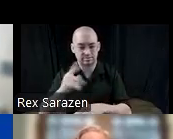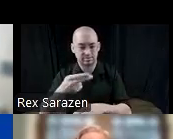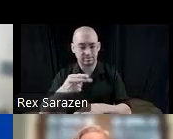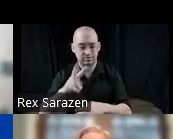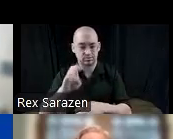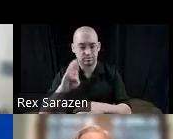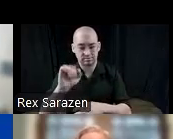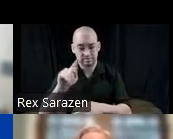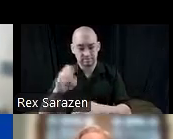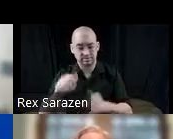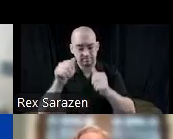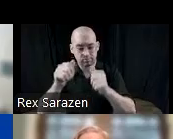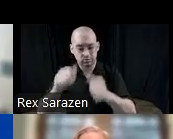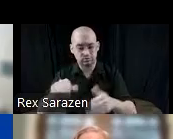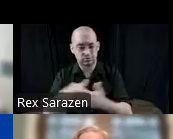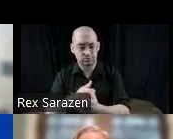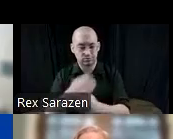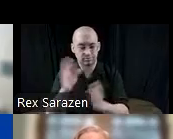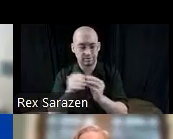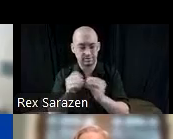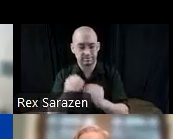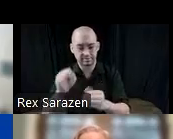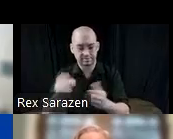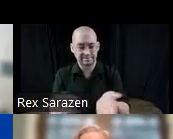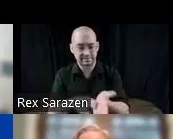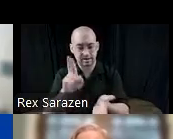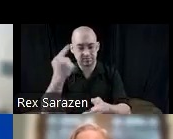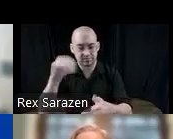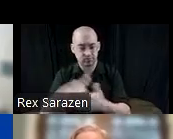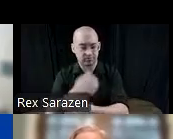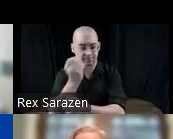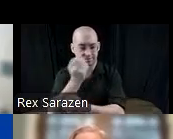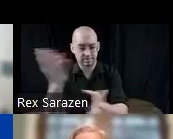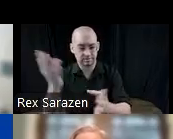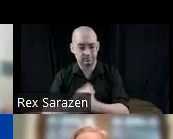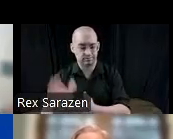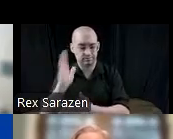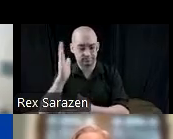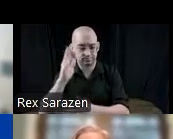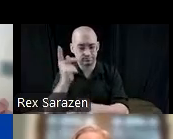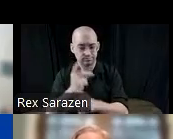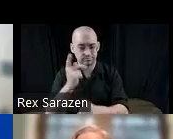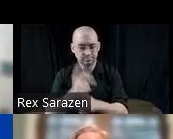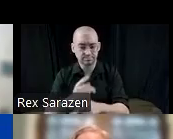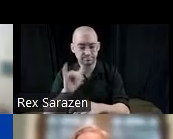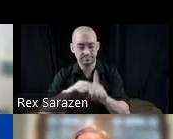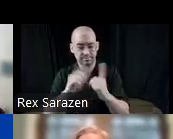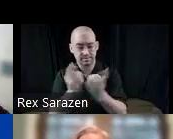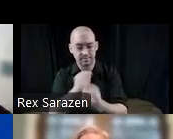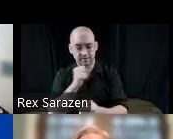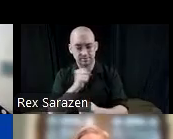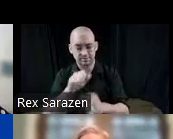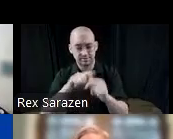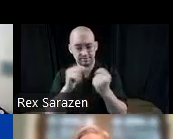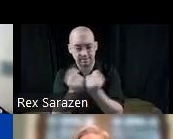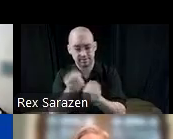upcoming engagements. People can also sign up for updates. And we will be keeping this Department of Aging team informed so that they